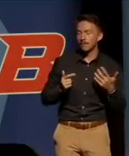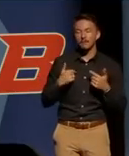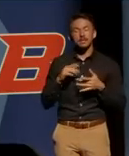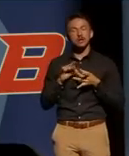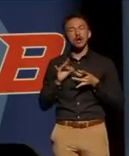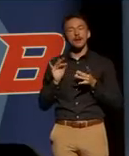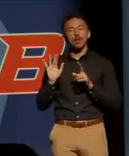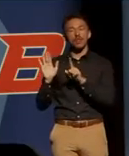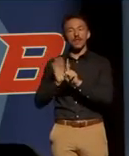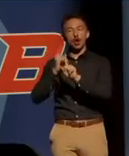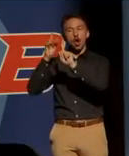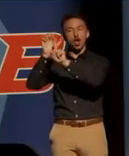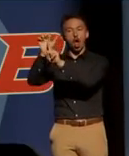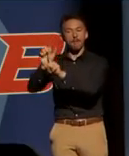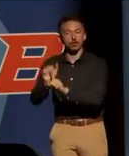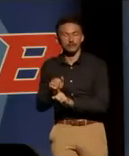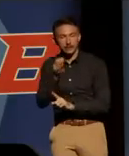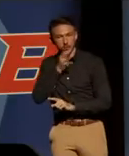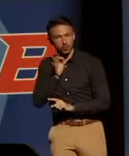moment, but